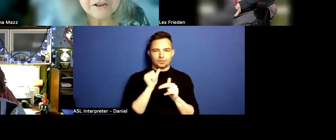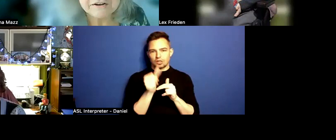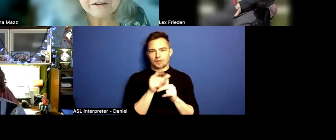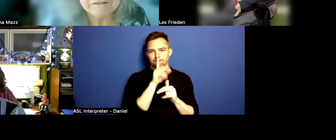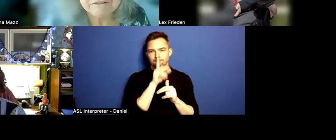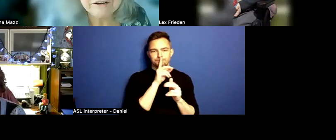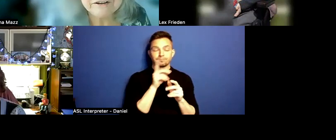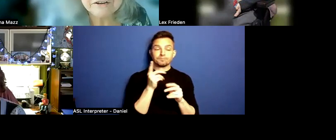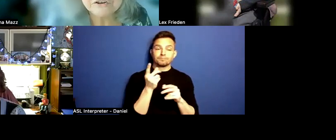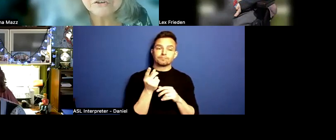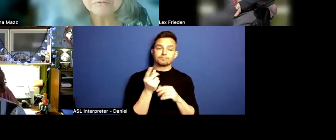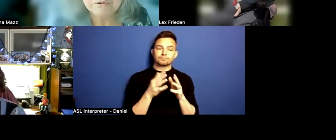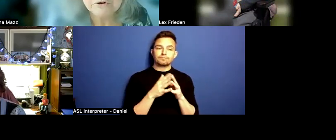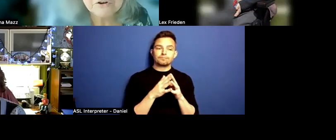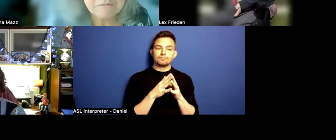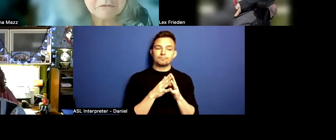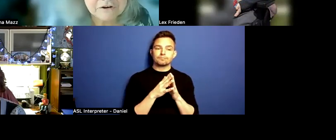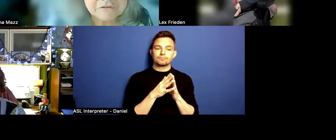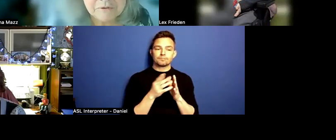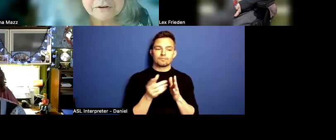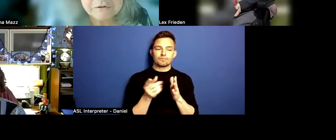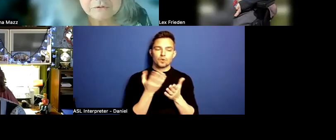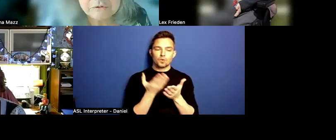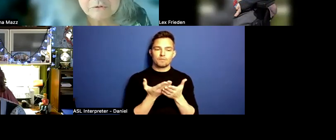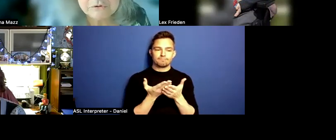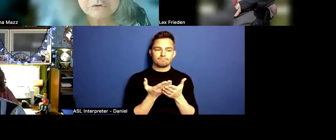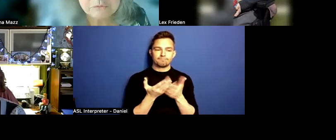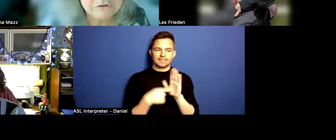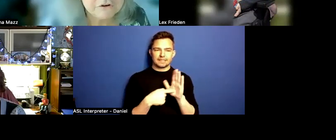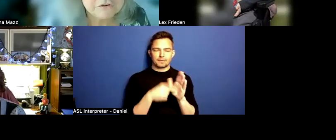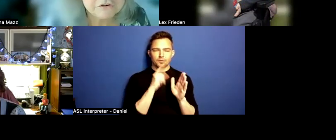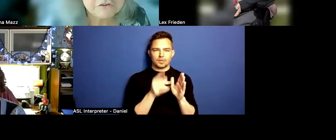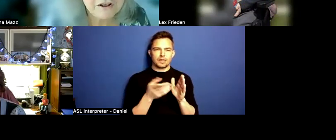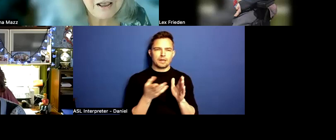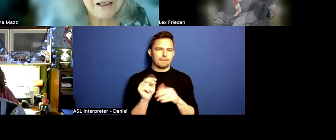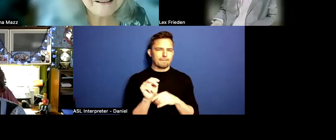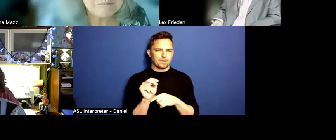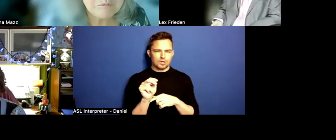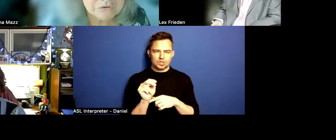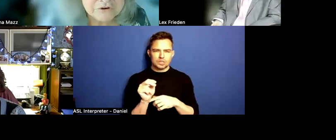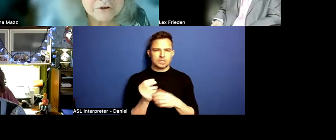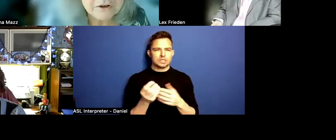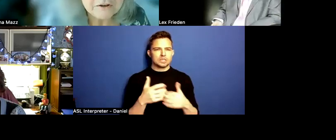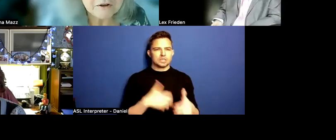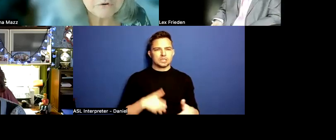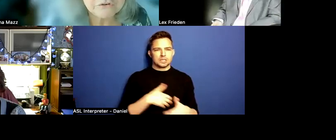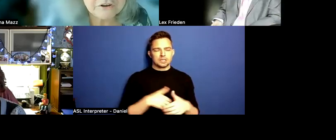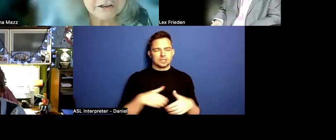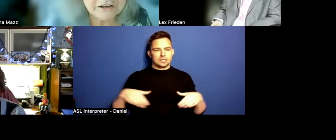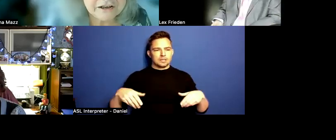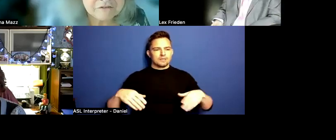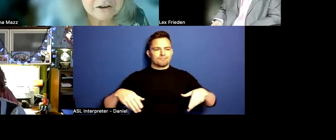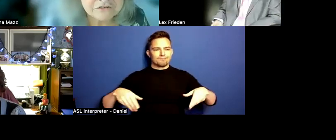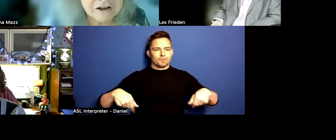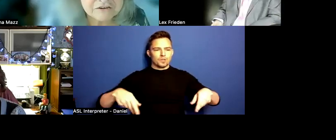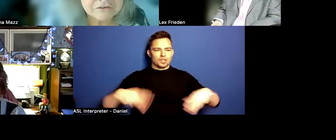of the examples that really just burns up friends of mine who use wheelchairs is the high tables that